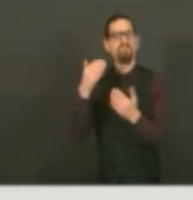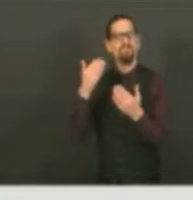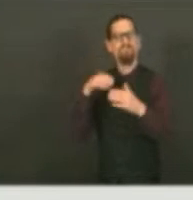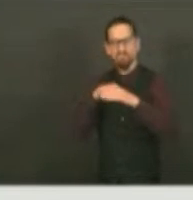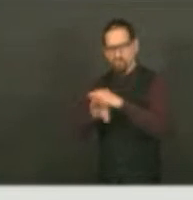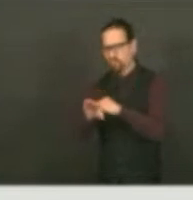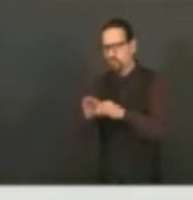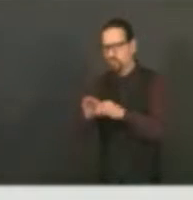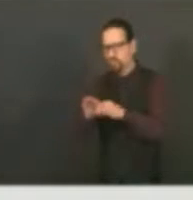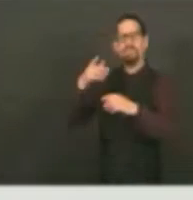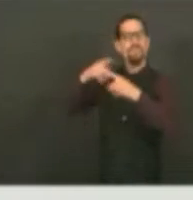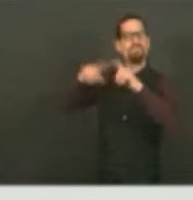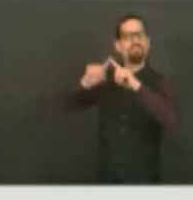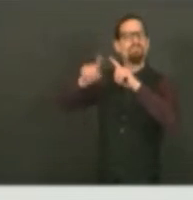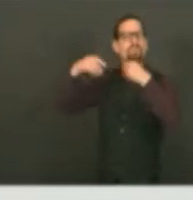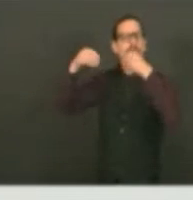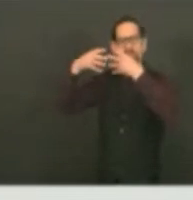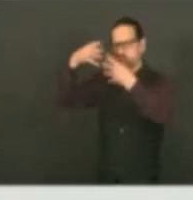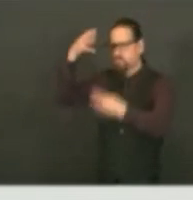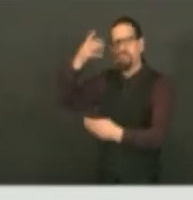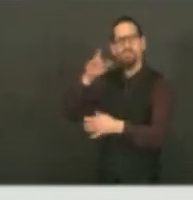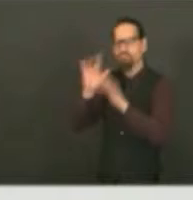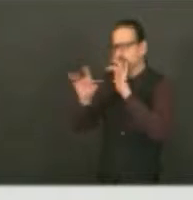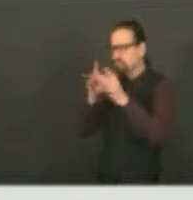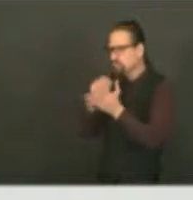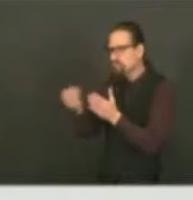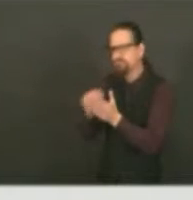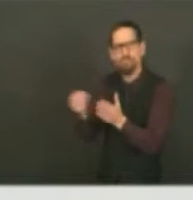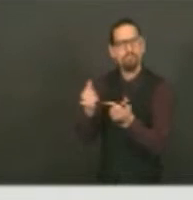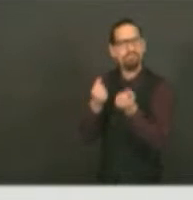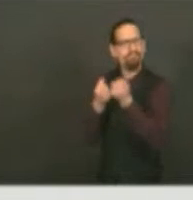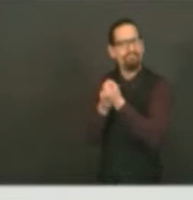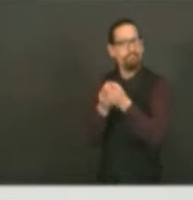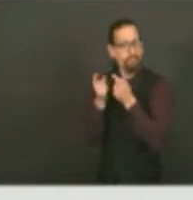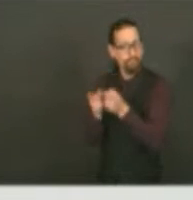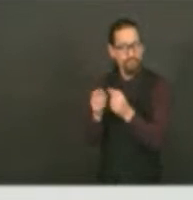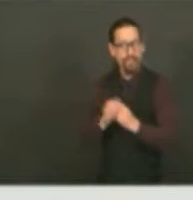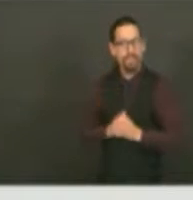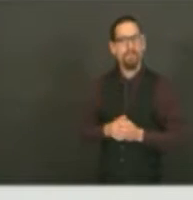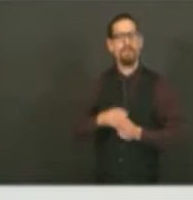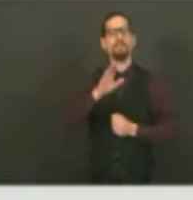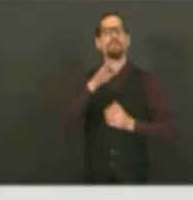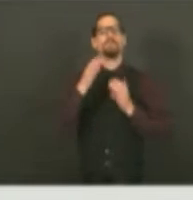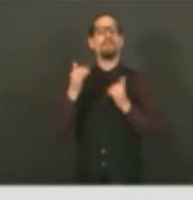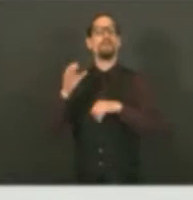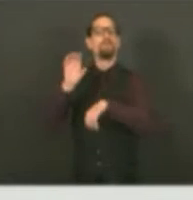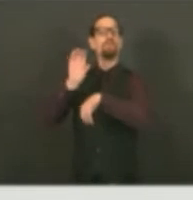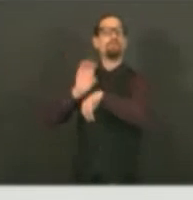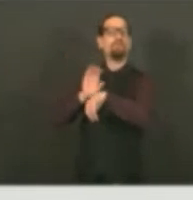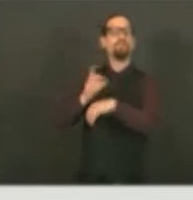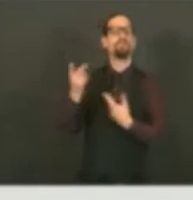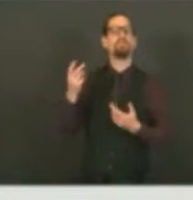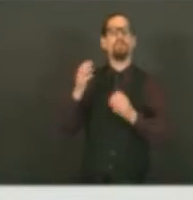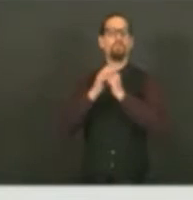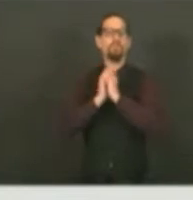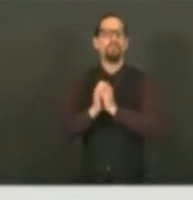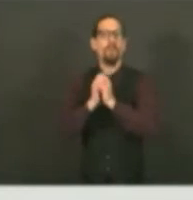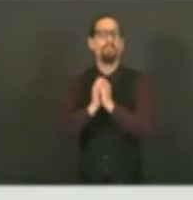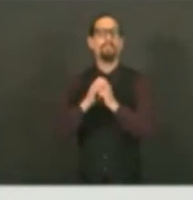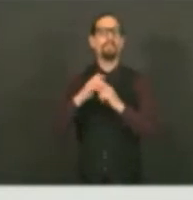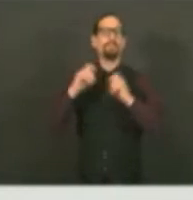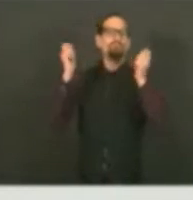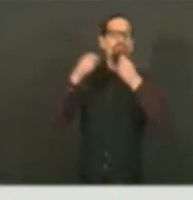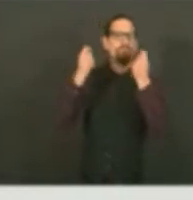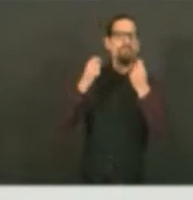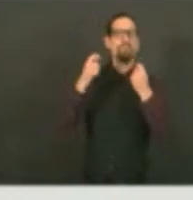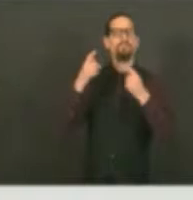Houses of worship are going to remain open at their current capacity through the end of the year. And I want to say thank you to the